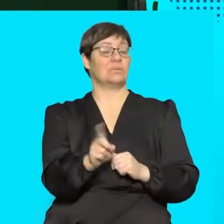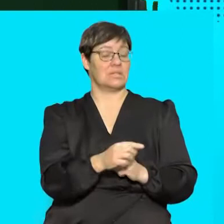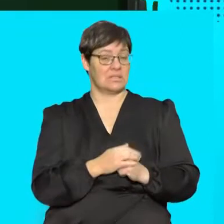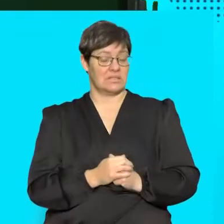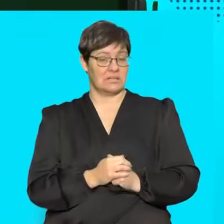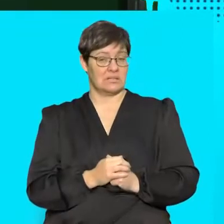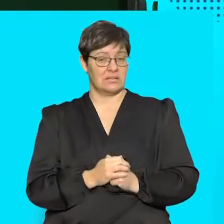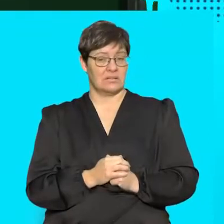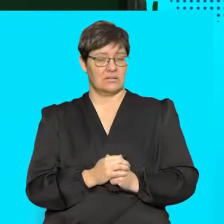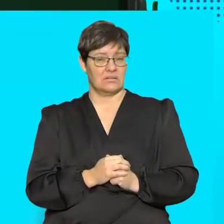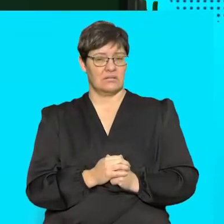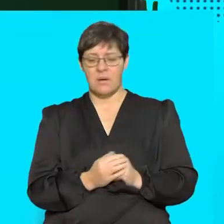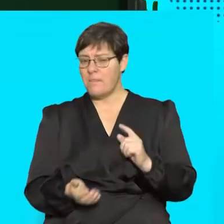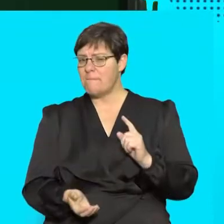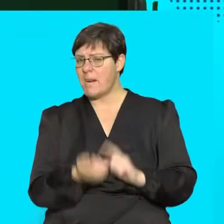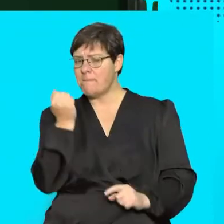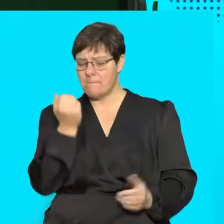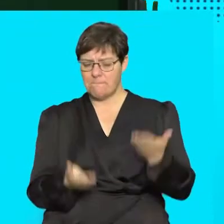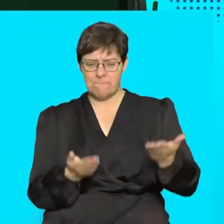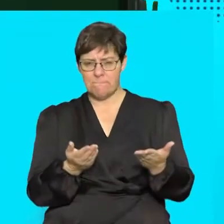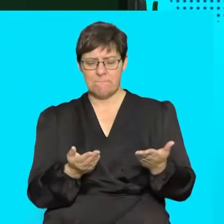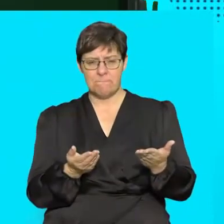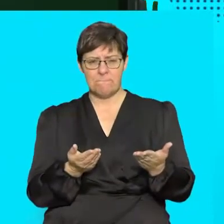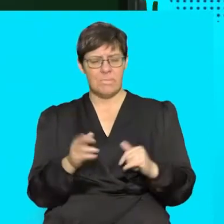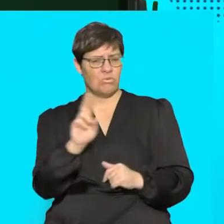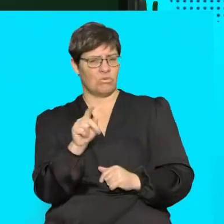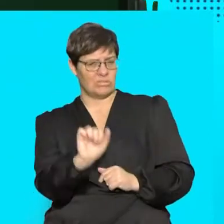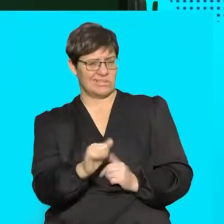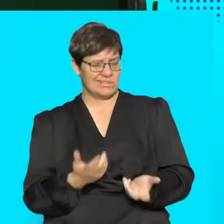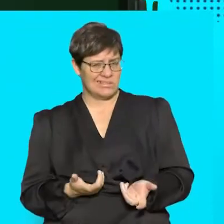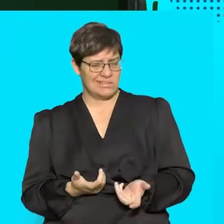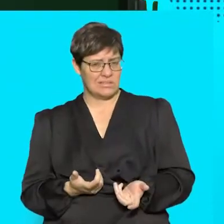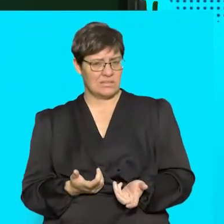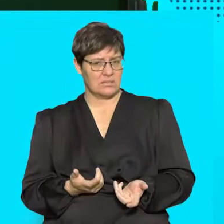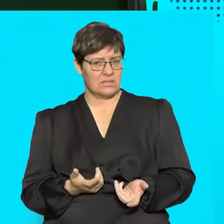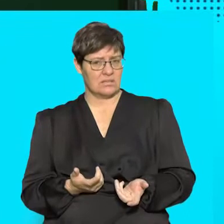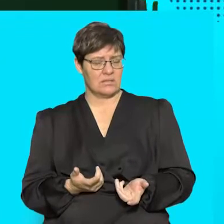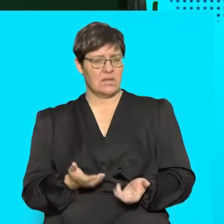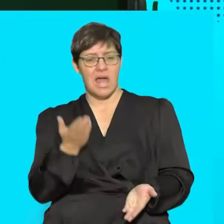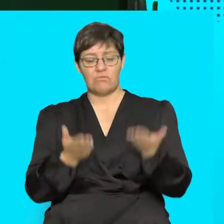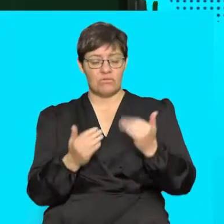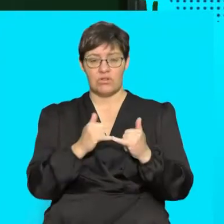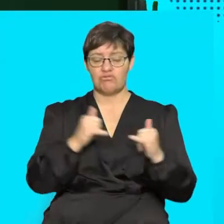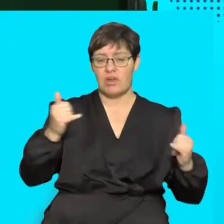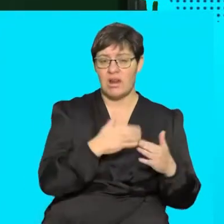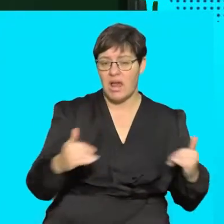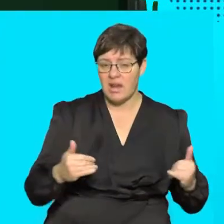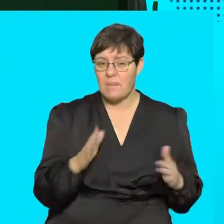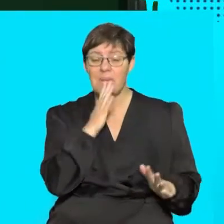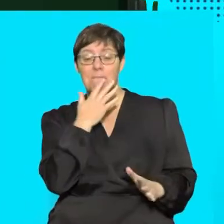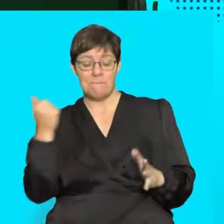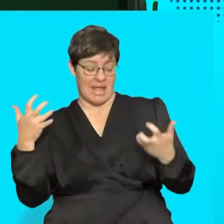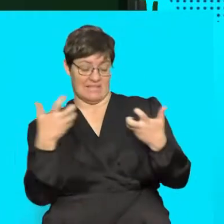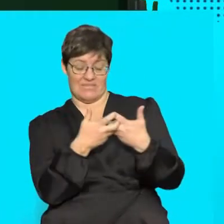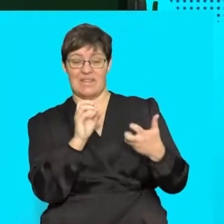this part is how do we find the equation of the regression? When we talk about regression, I'm talking about the equation of a straight line, but which